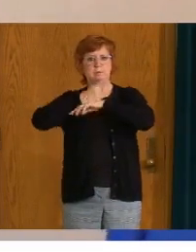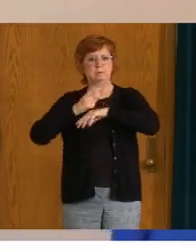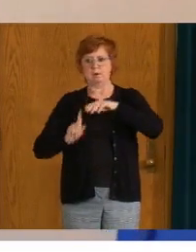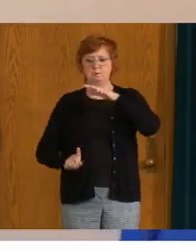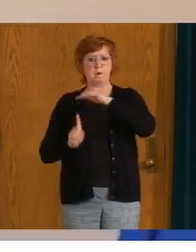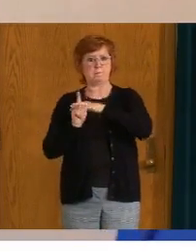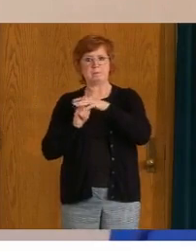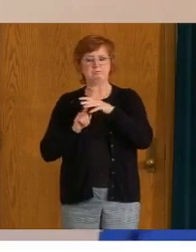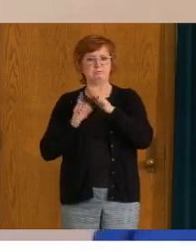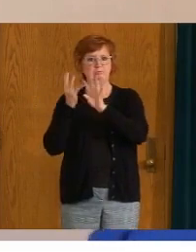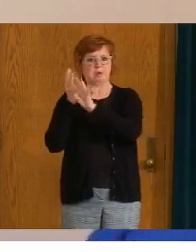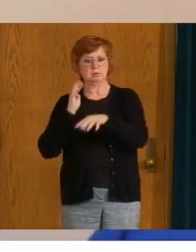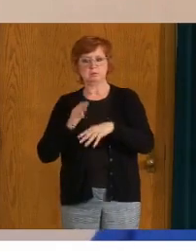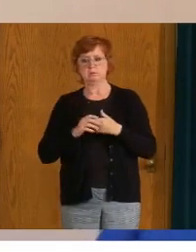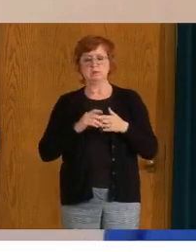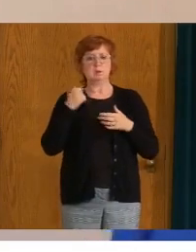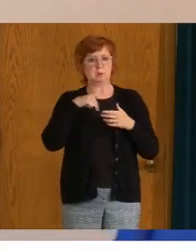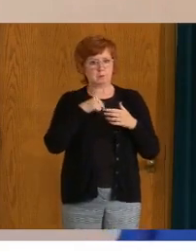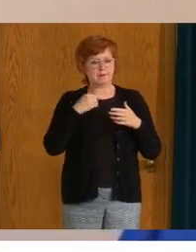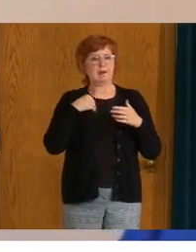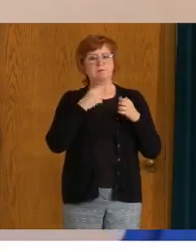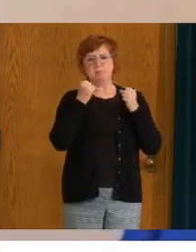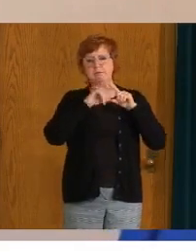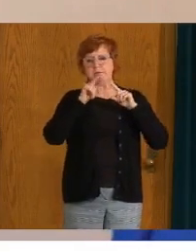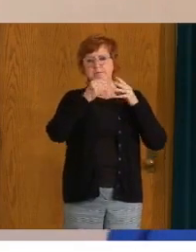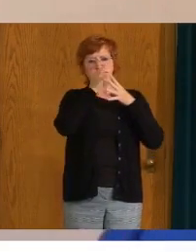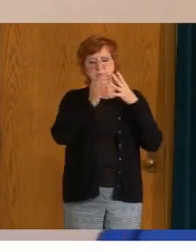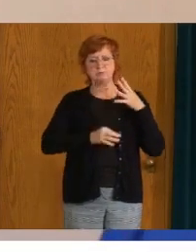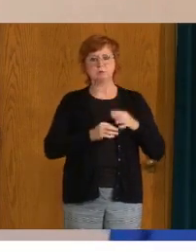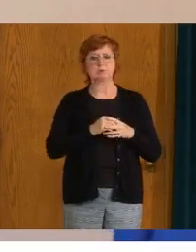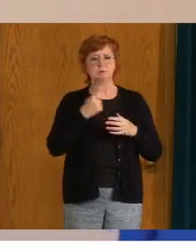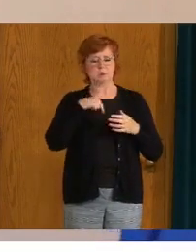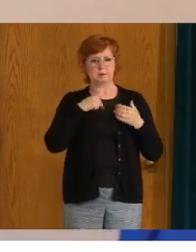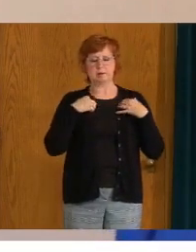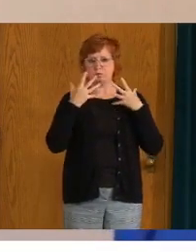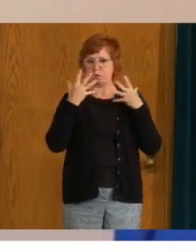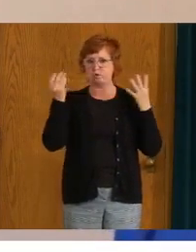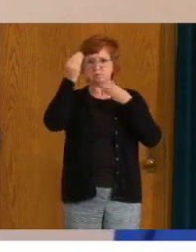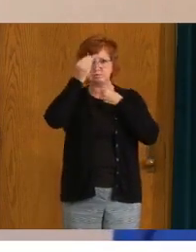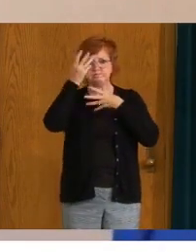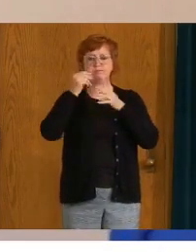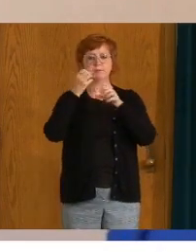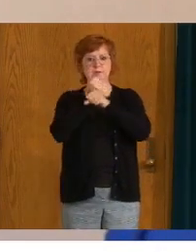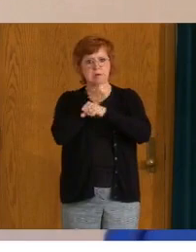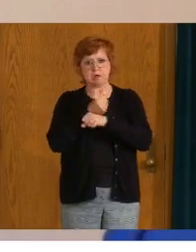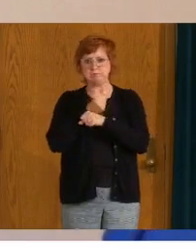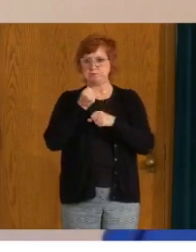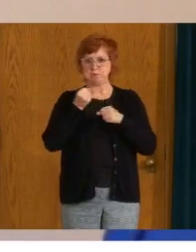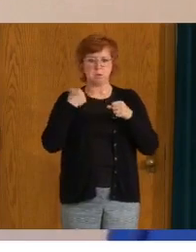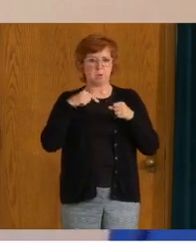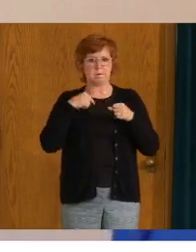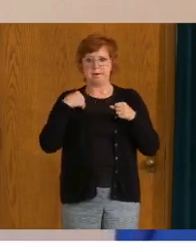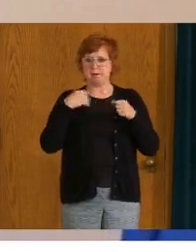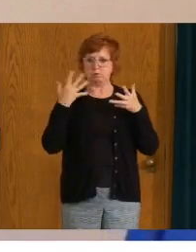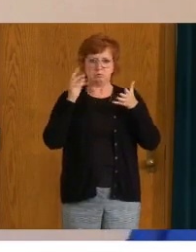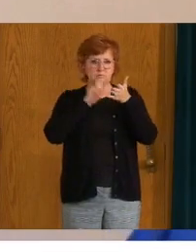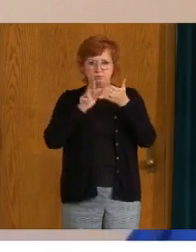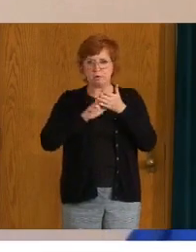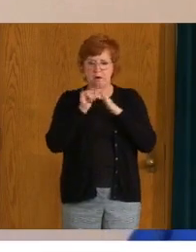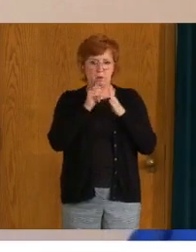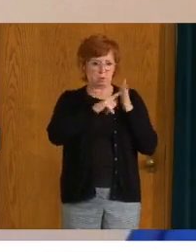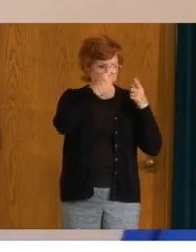evidence and data and feedback come in. That's why Derek is going to give a presentation in a minute outlining some of the new strategies that we are deploying to reach